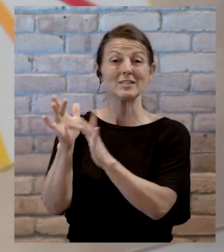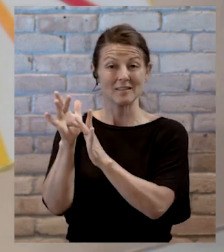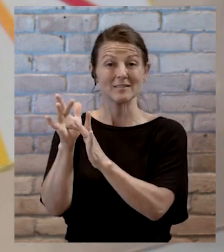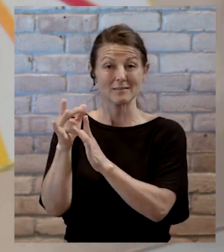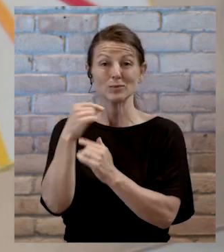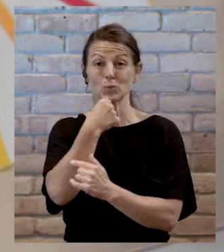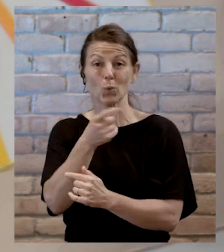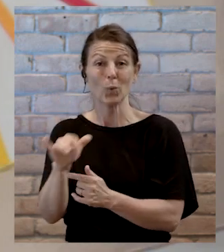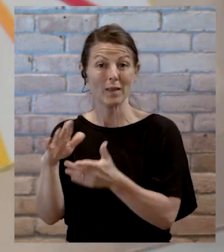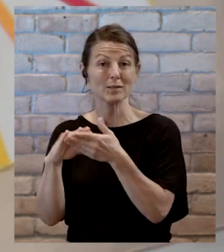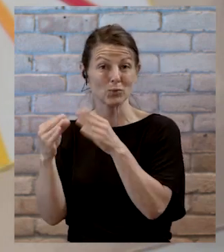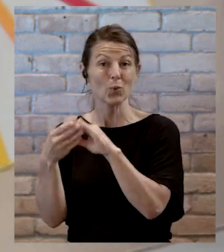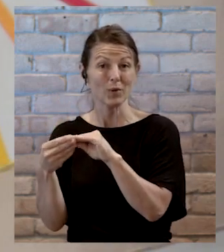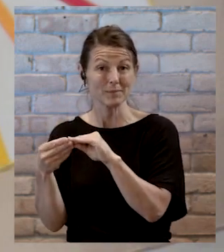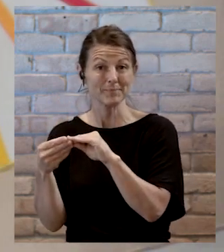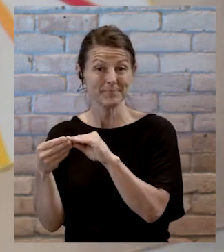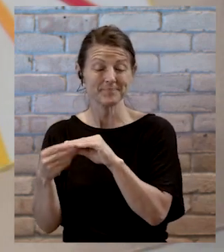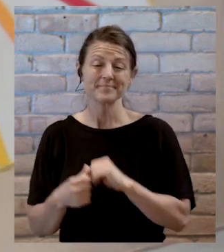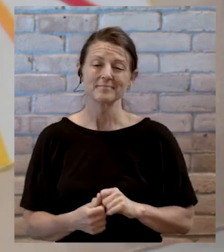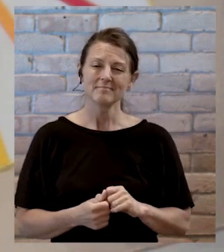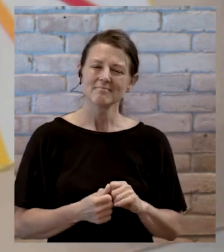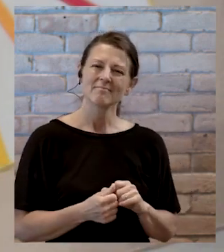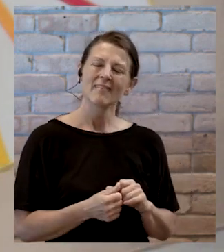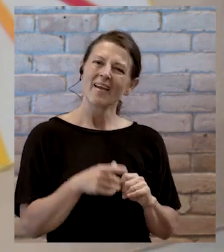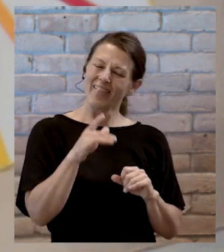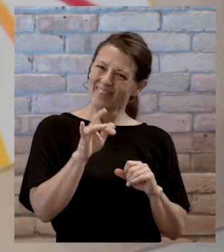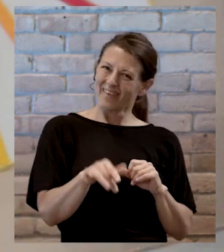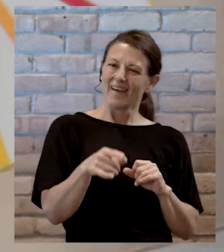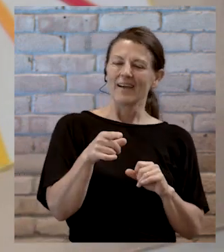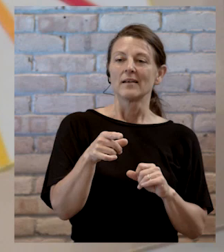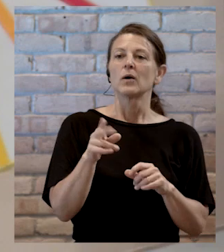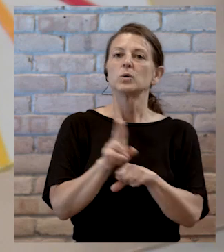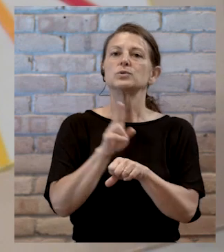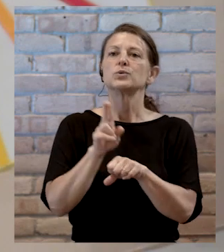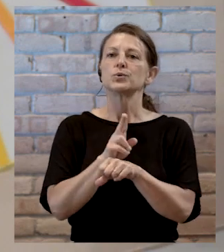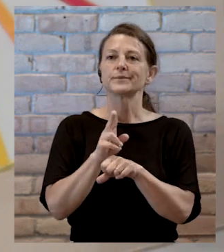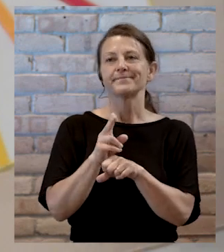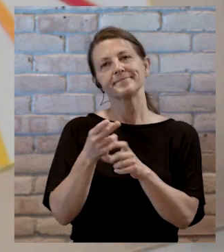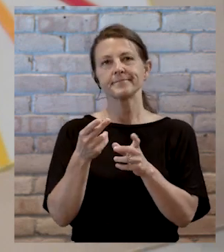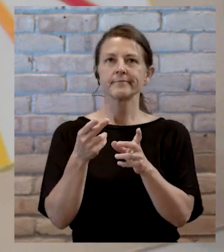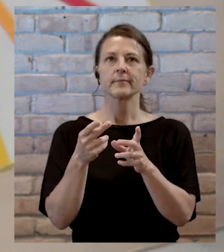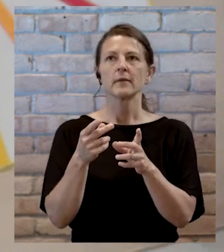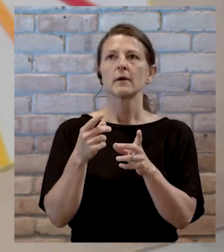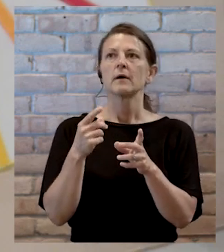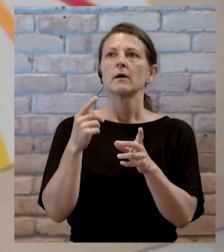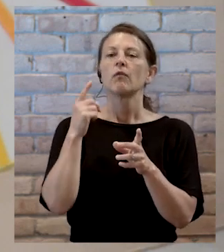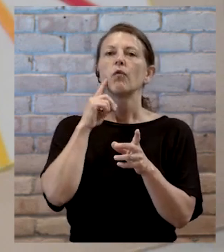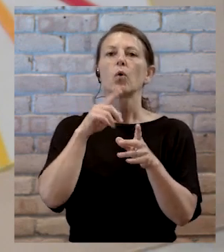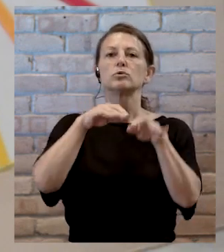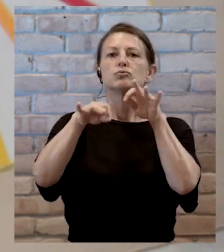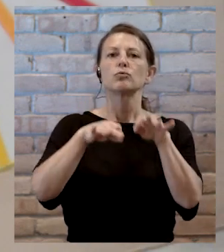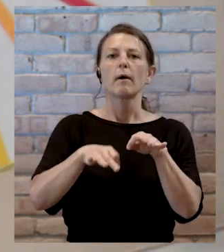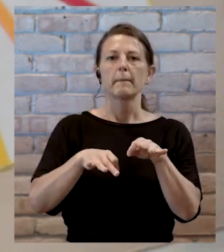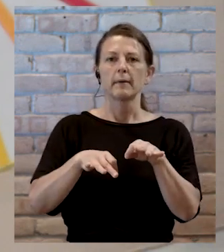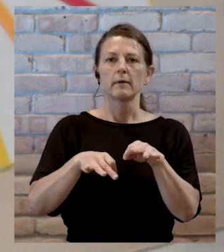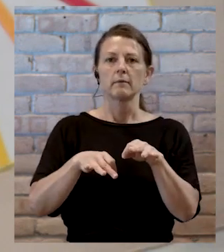John 10. And it was always used to describe, it was a metaphor for a mighty